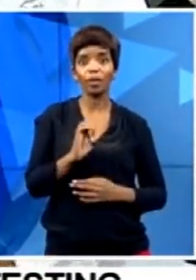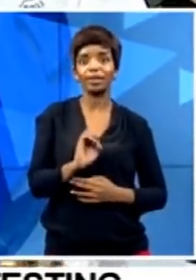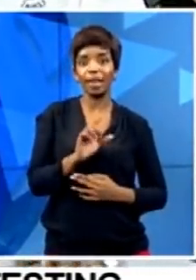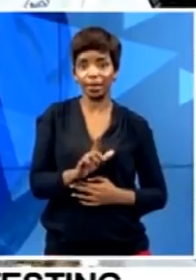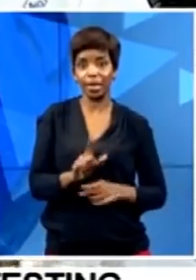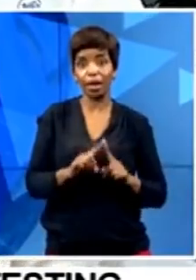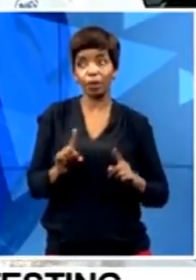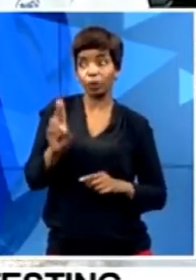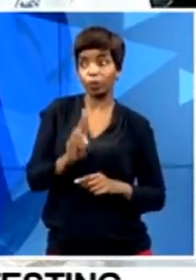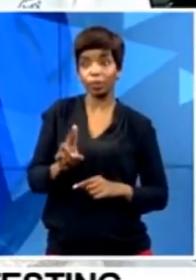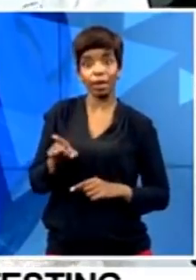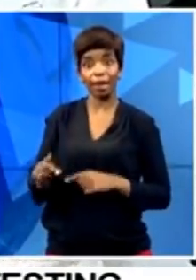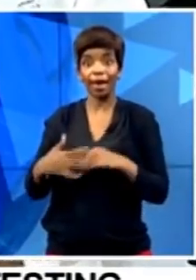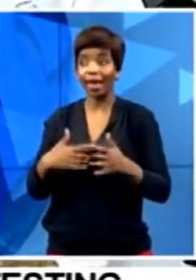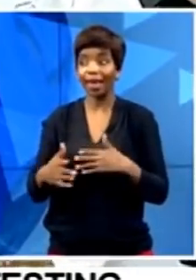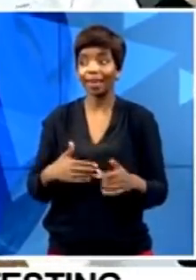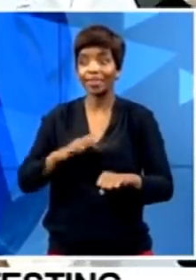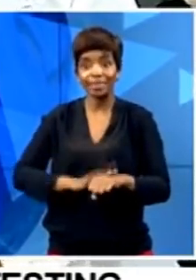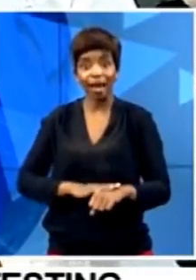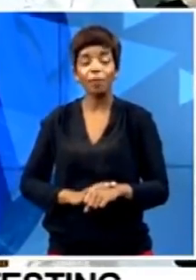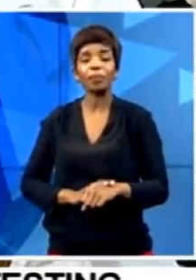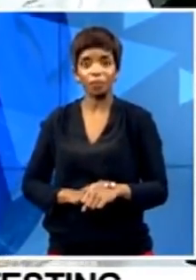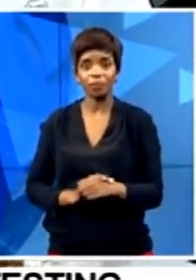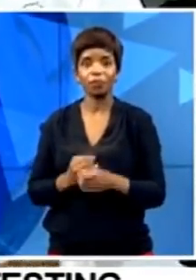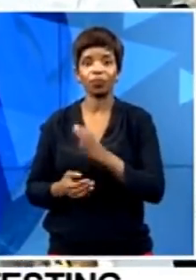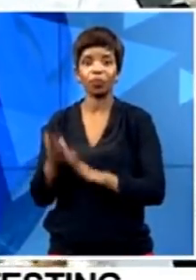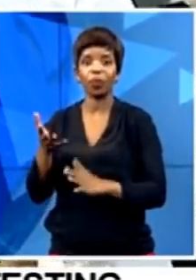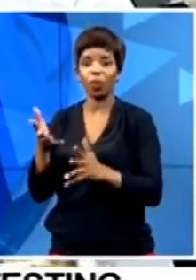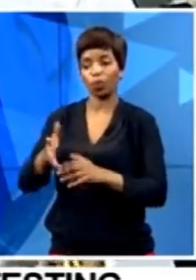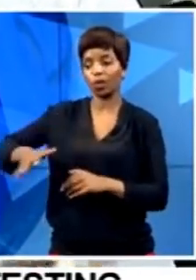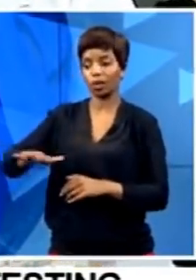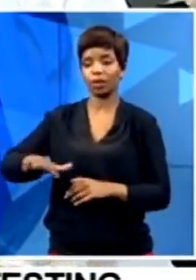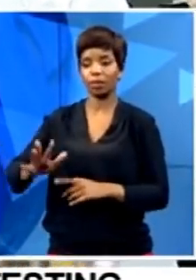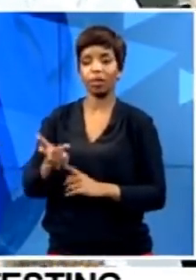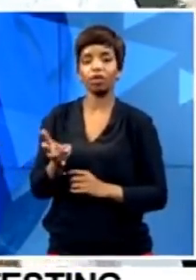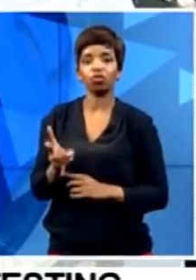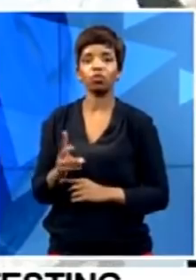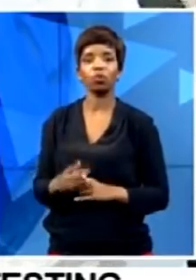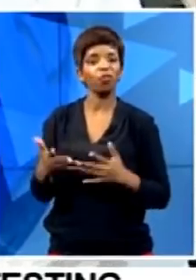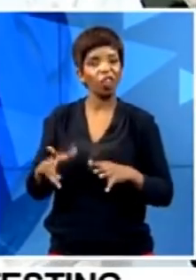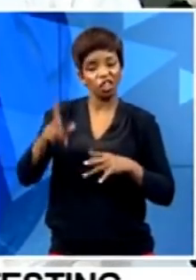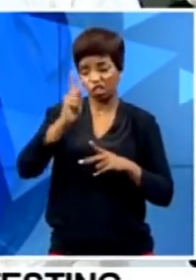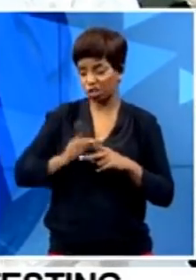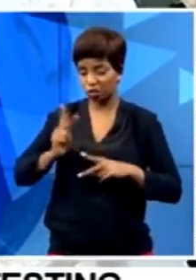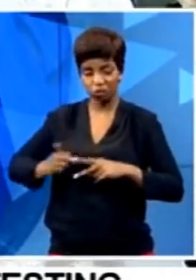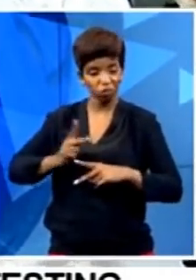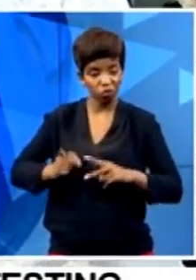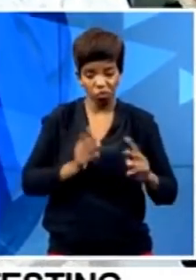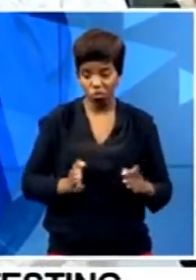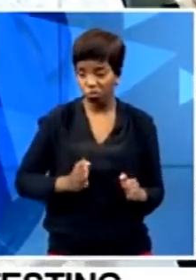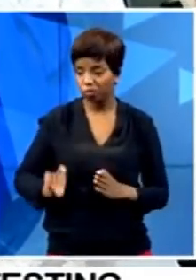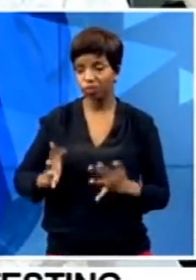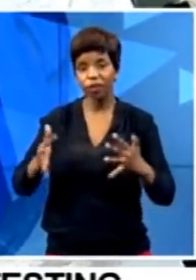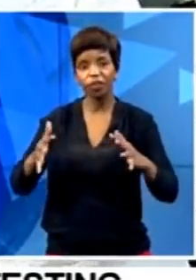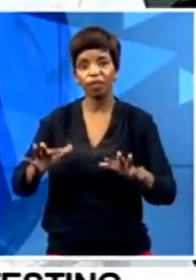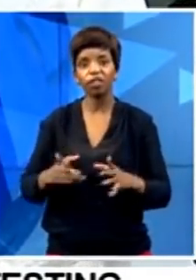direction, we've got to activate that one as well. So there are such plans in place. So both centers, both do have pathologists as well. The